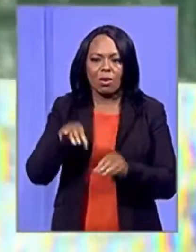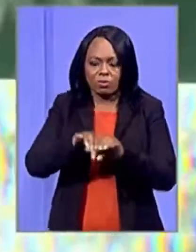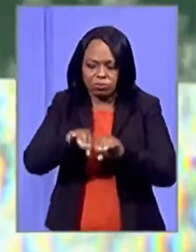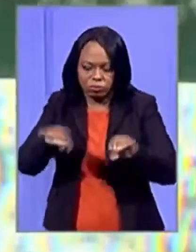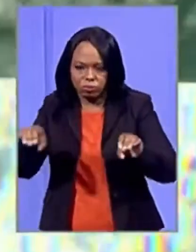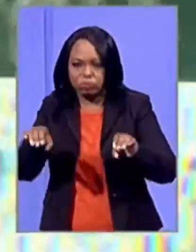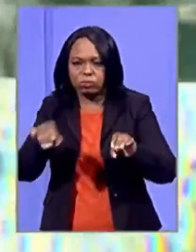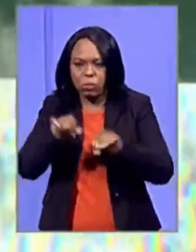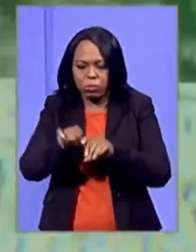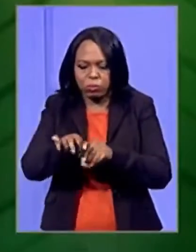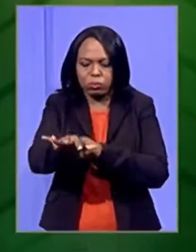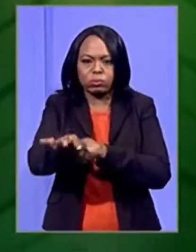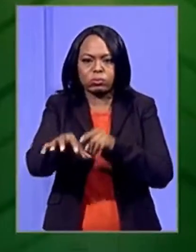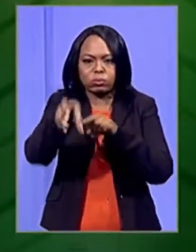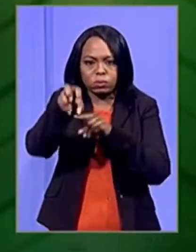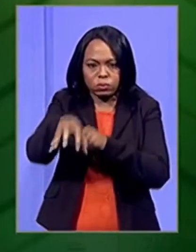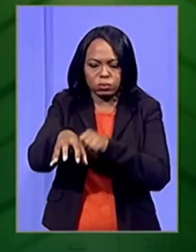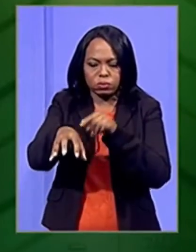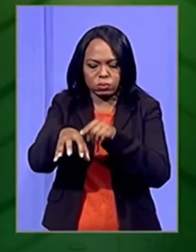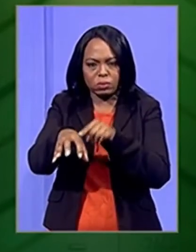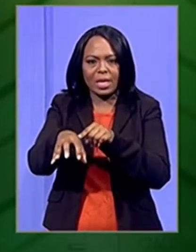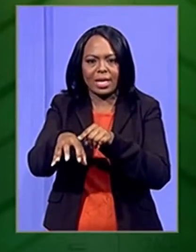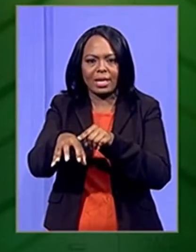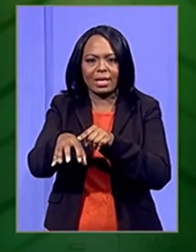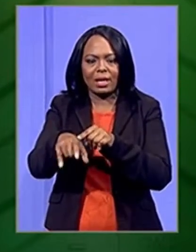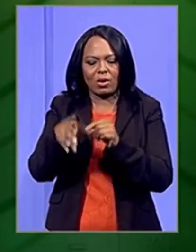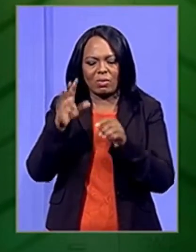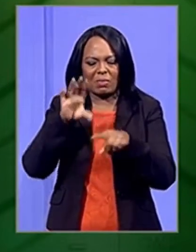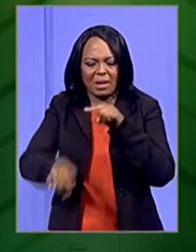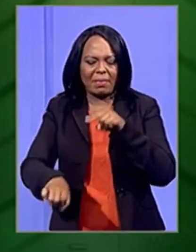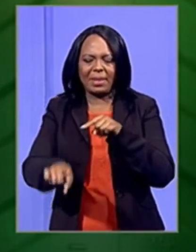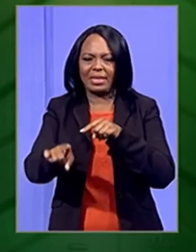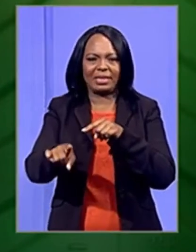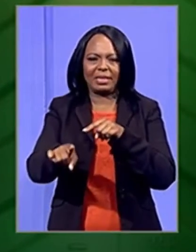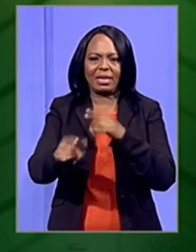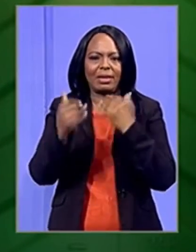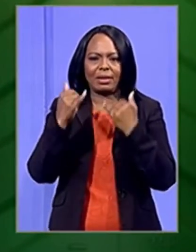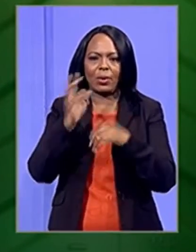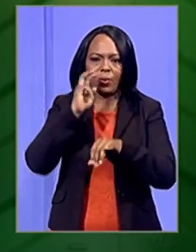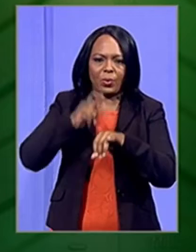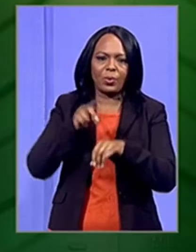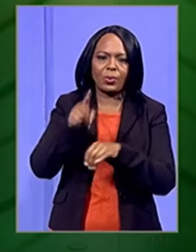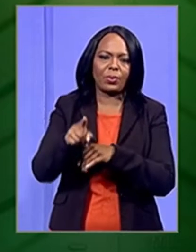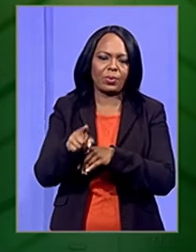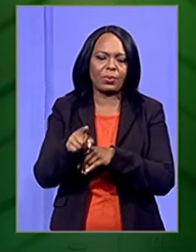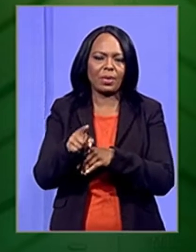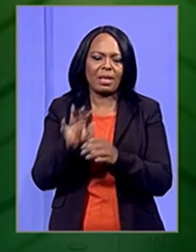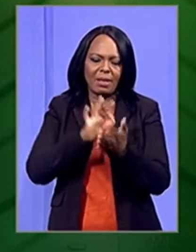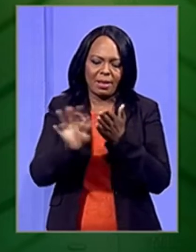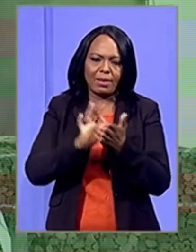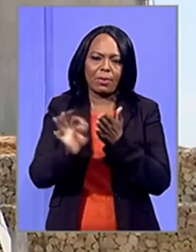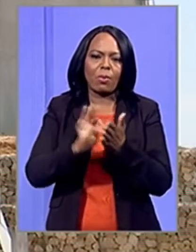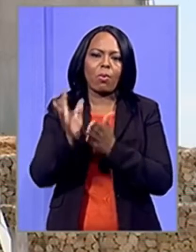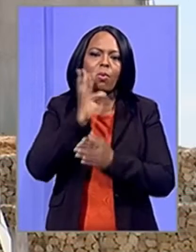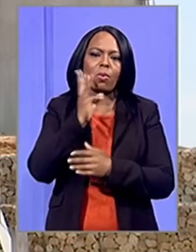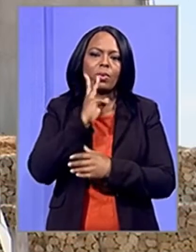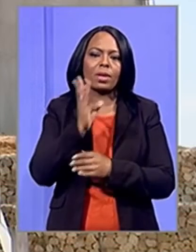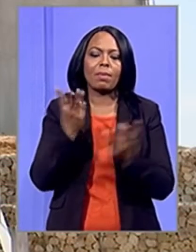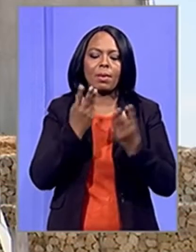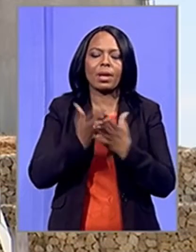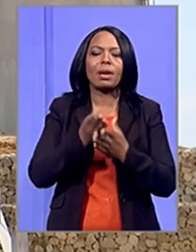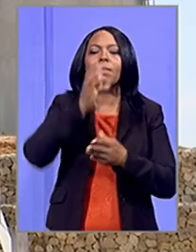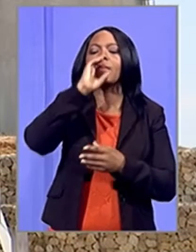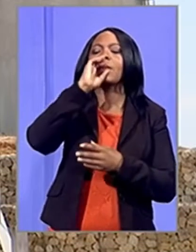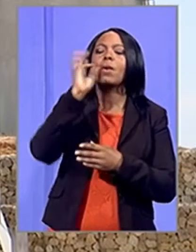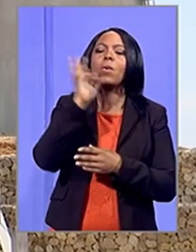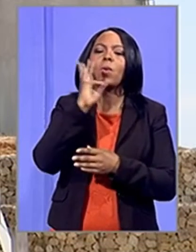mo mading mo so ke le gore re bone gore ne there's a need fela ne batho ba kere metsi a matlere. Bangwe ba ba